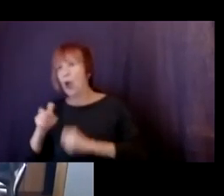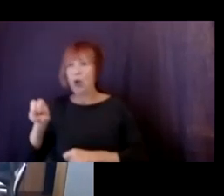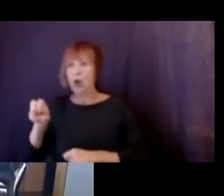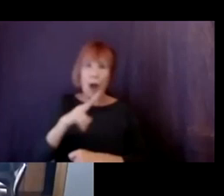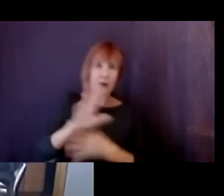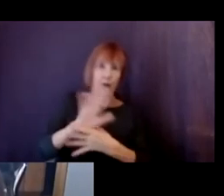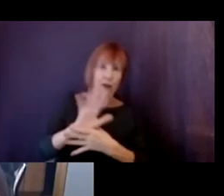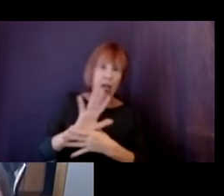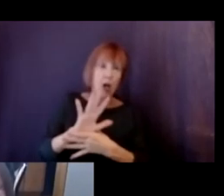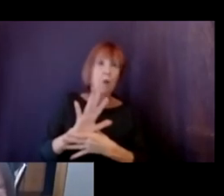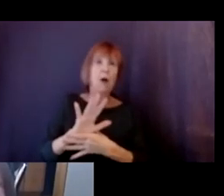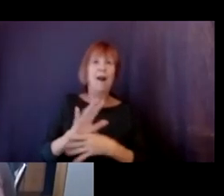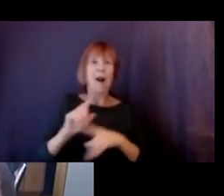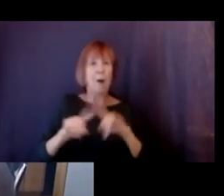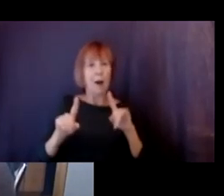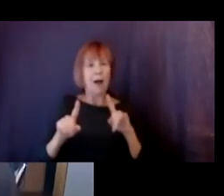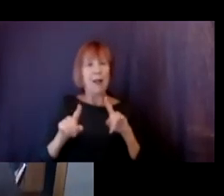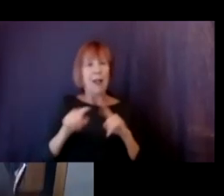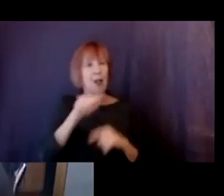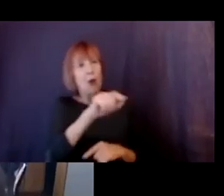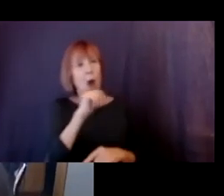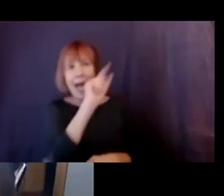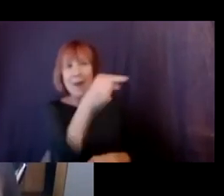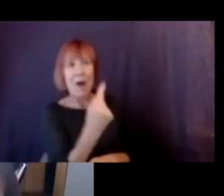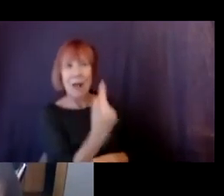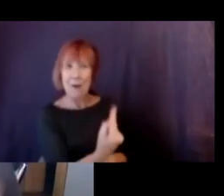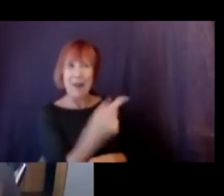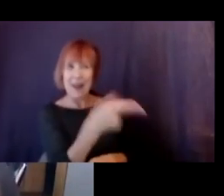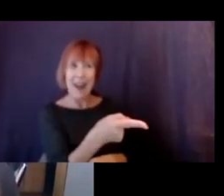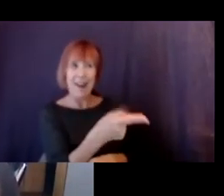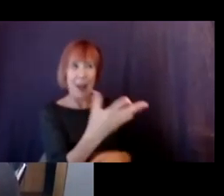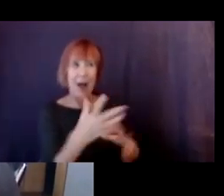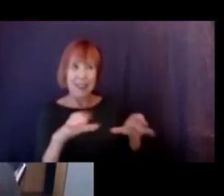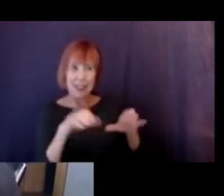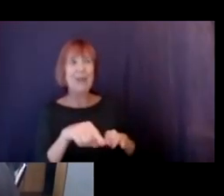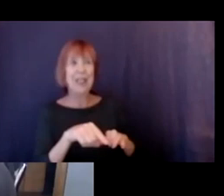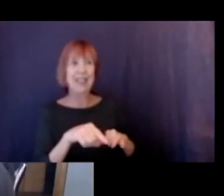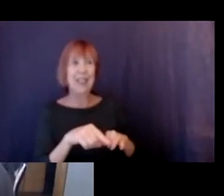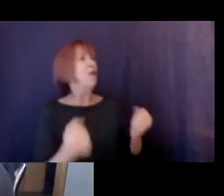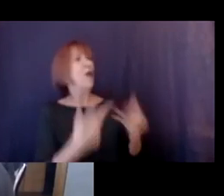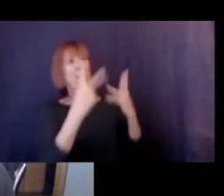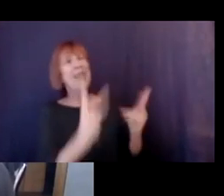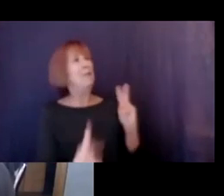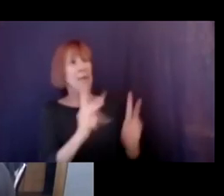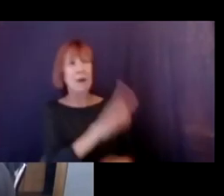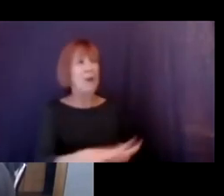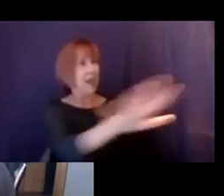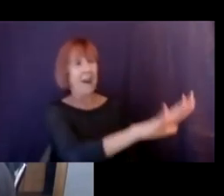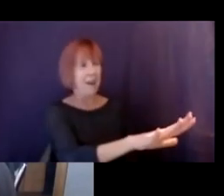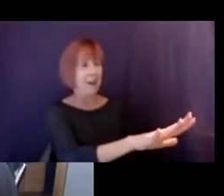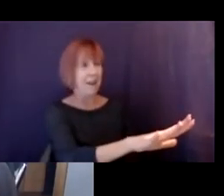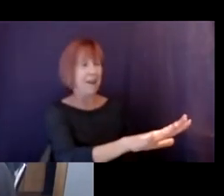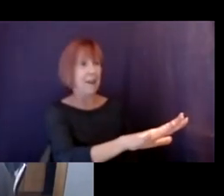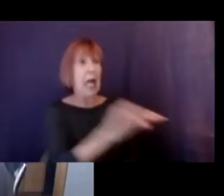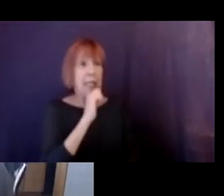that you're not the only one out there that wants to do this, and which doesn't mean that there isn't room for you. What that means